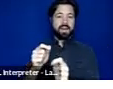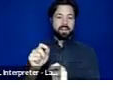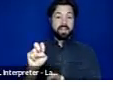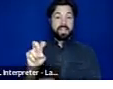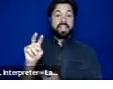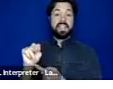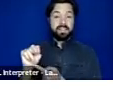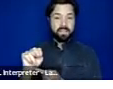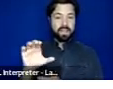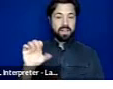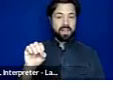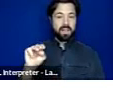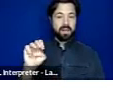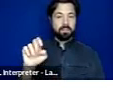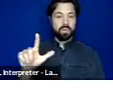CC BY.